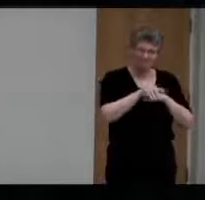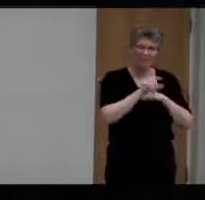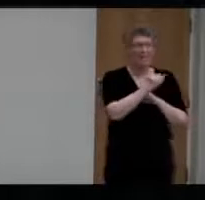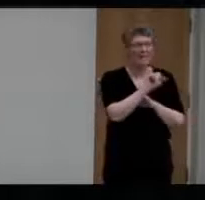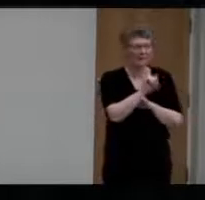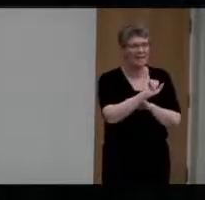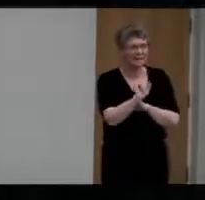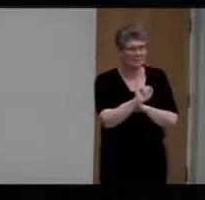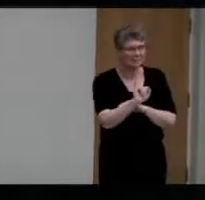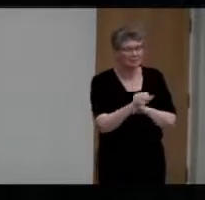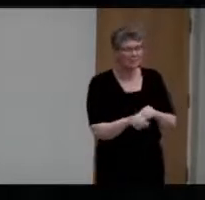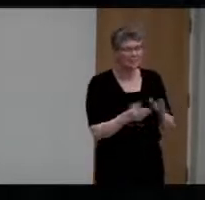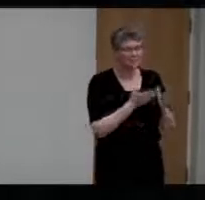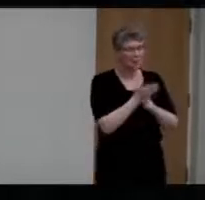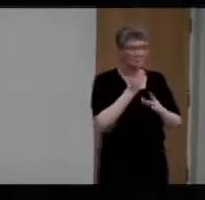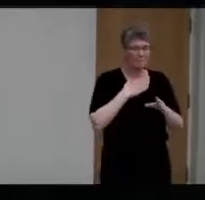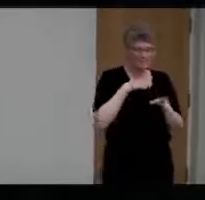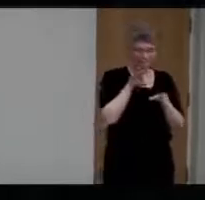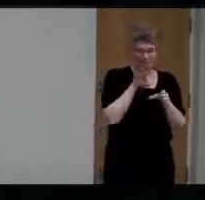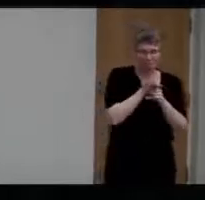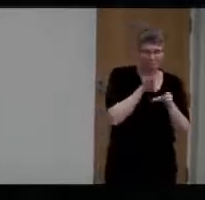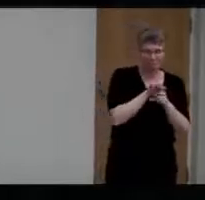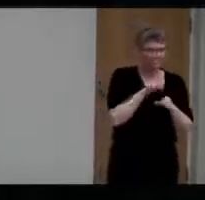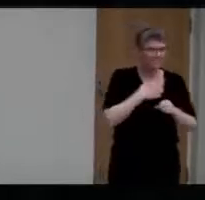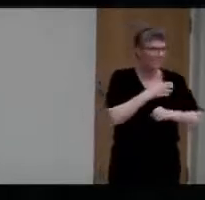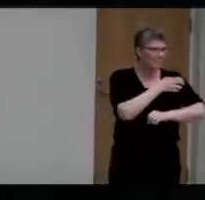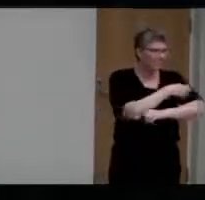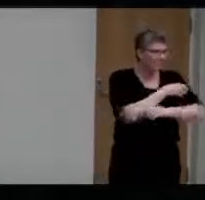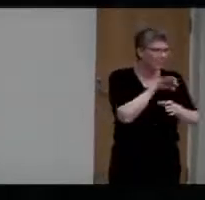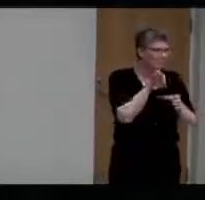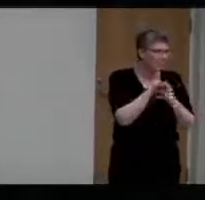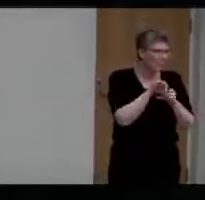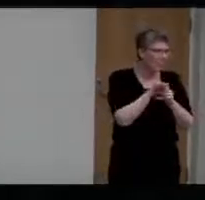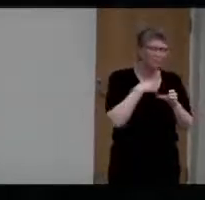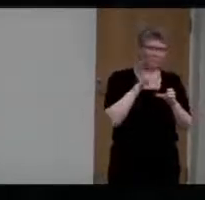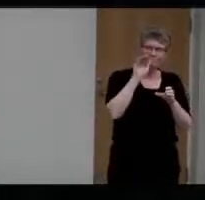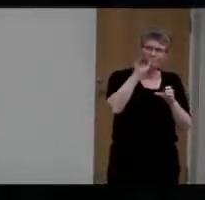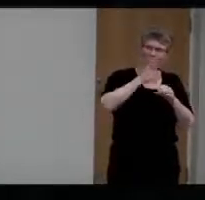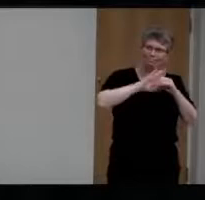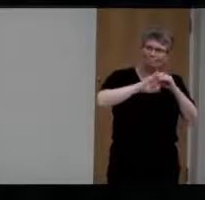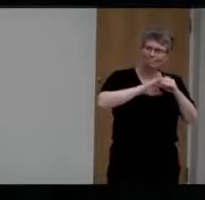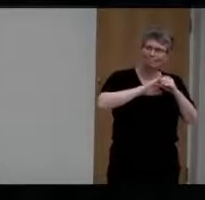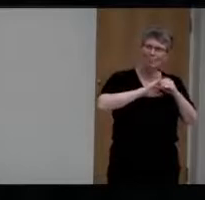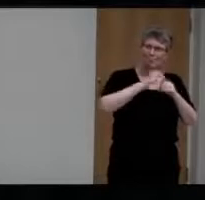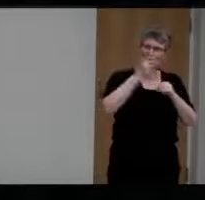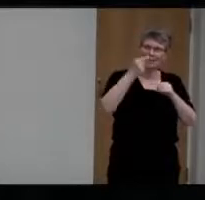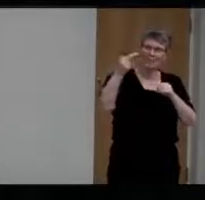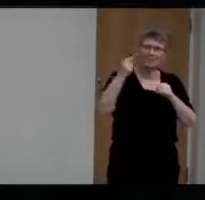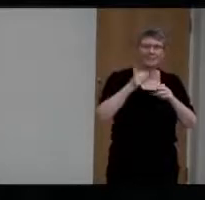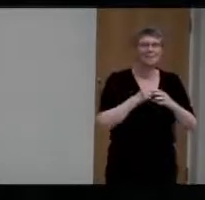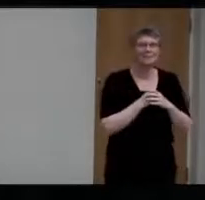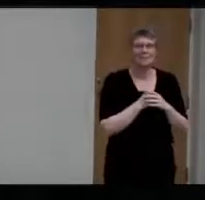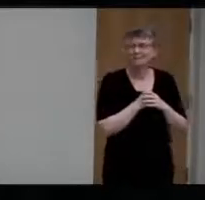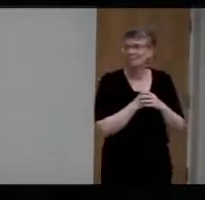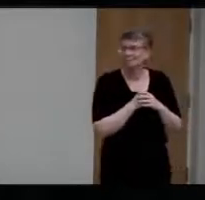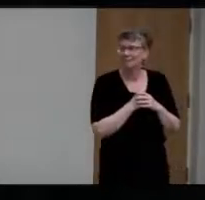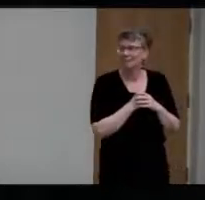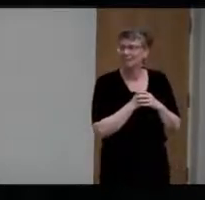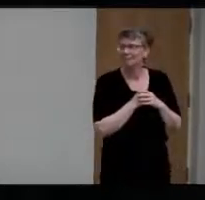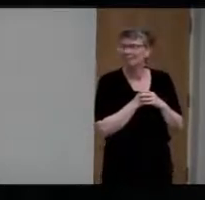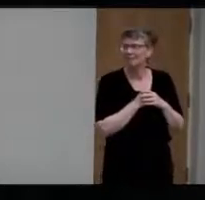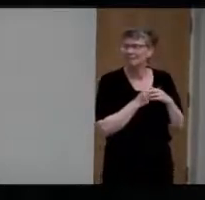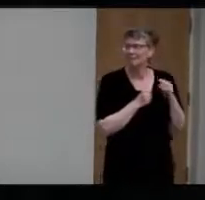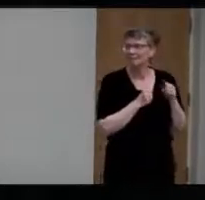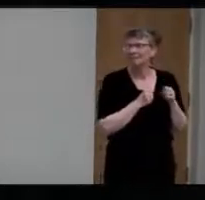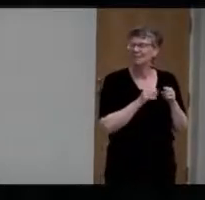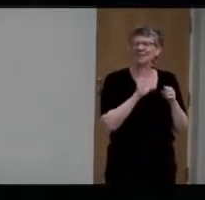it's through getting involved in expertise. There's these, I had a great conversation actually through one of the AI for Society forums on the